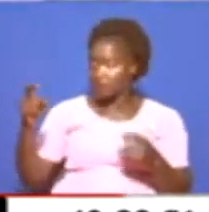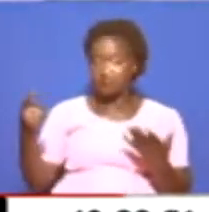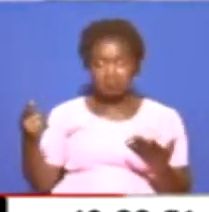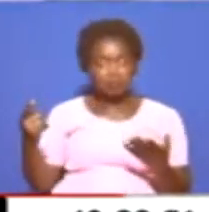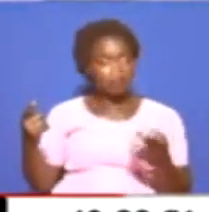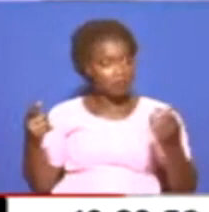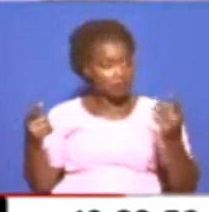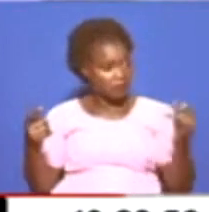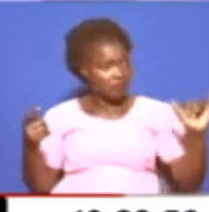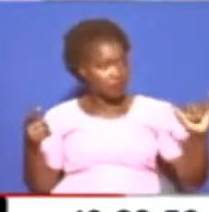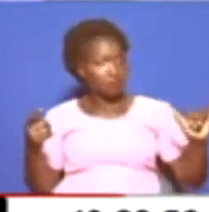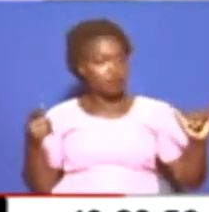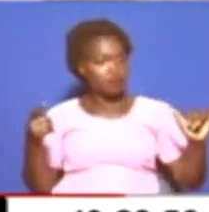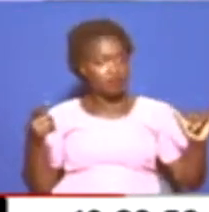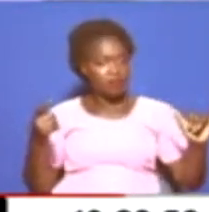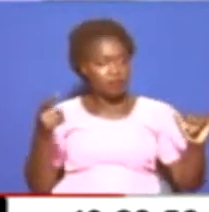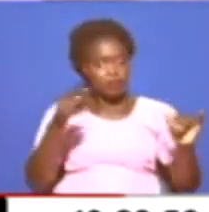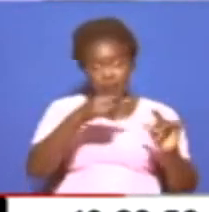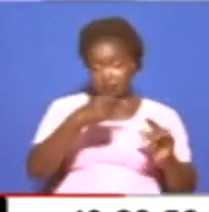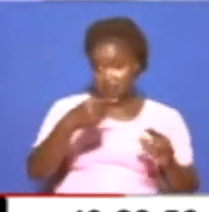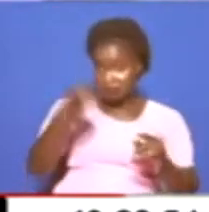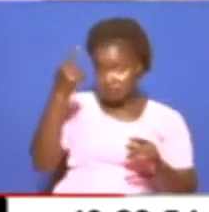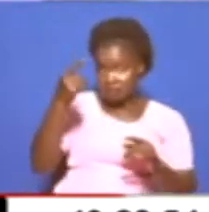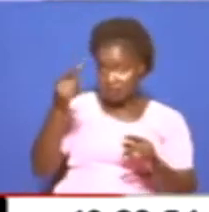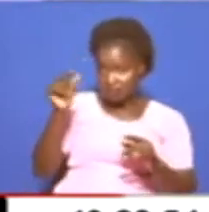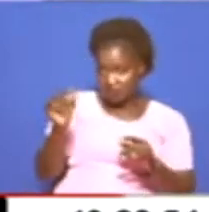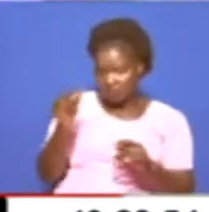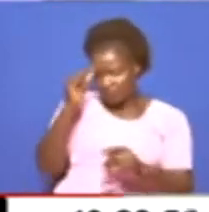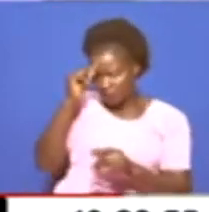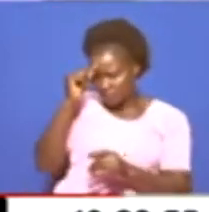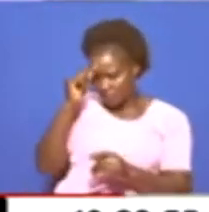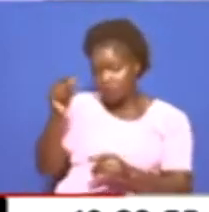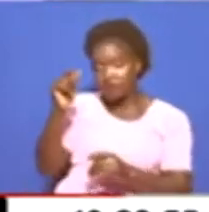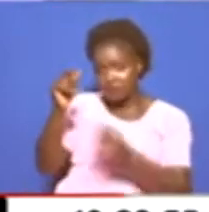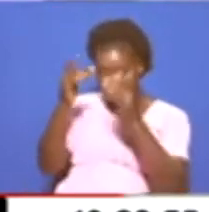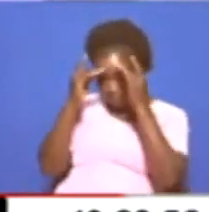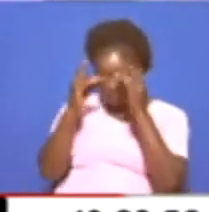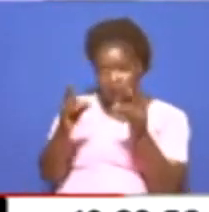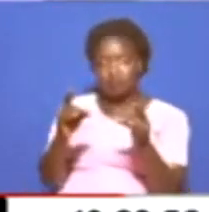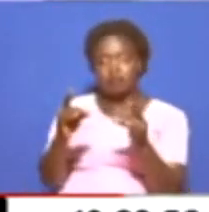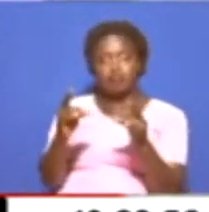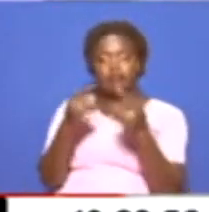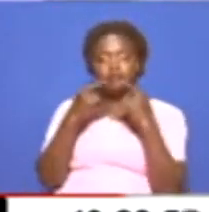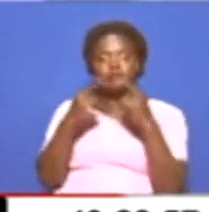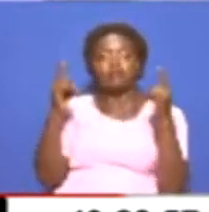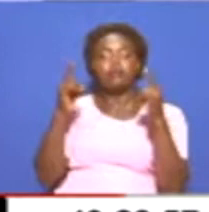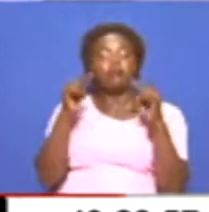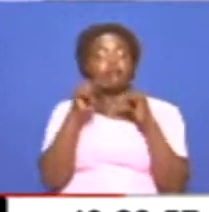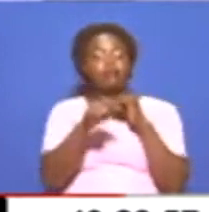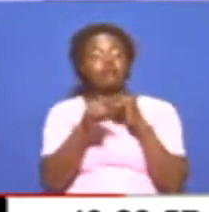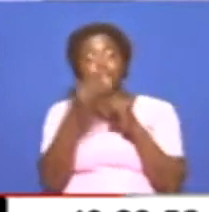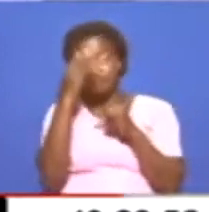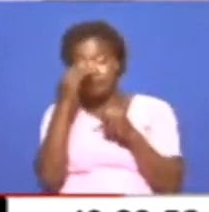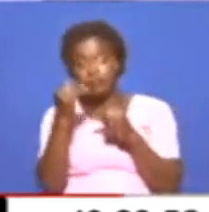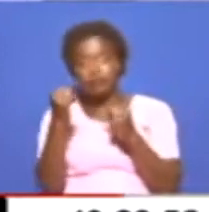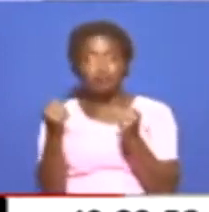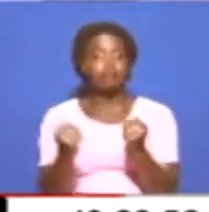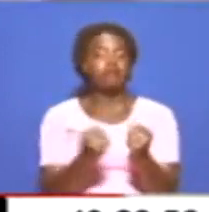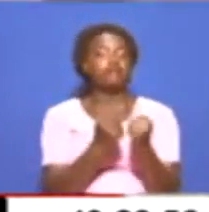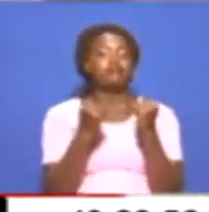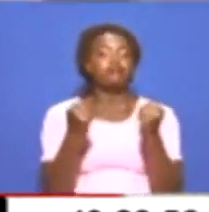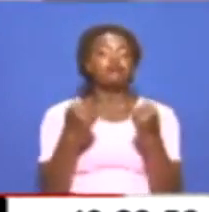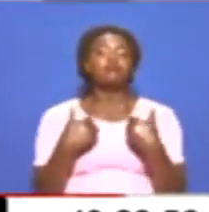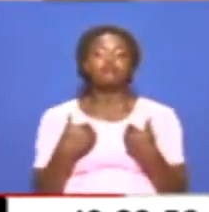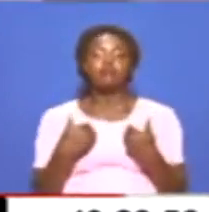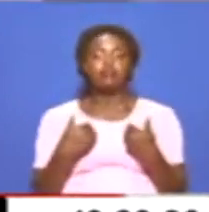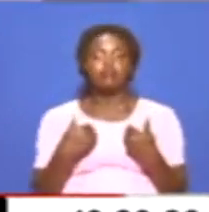elect, We should be respecting that decision or yes. that declaration. Because because he has that power.